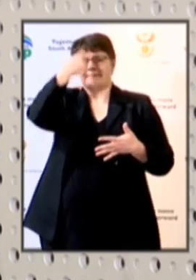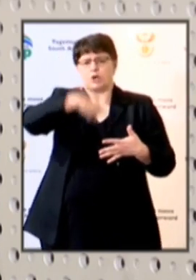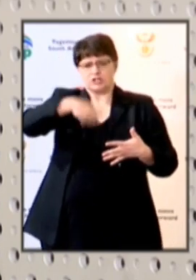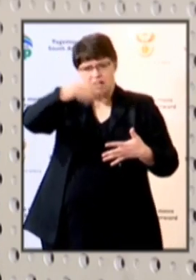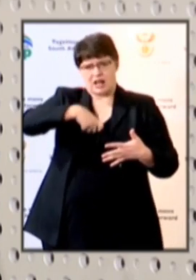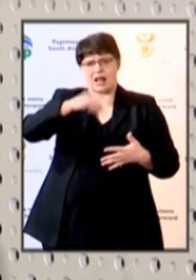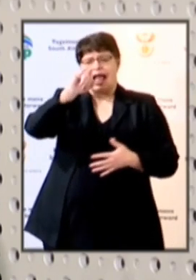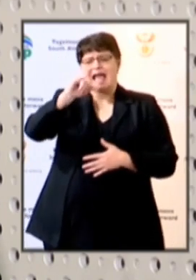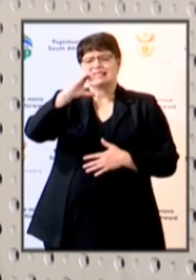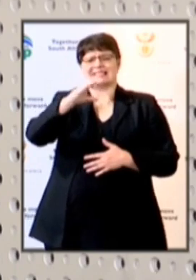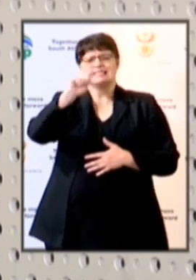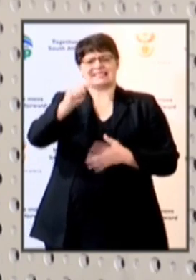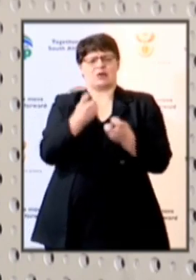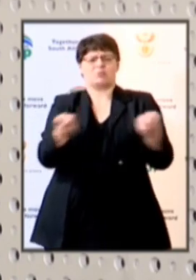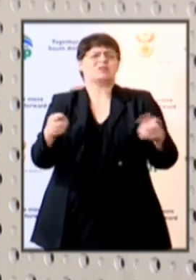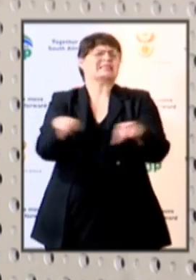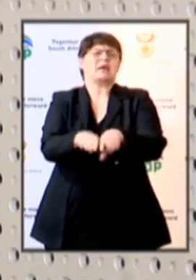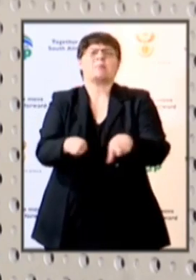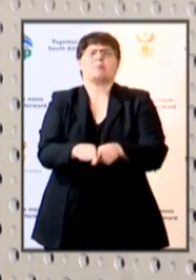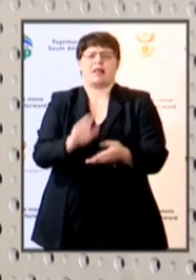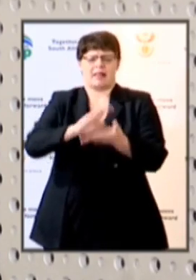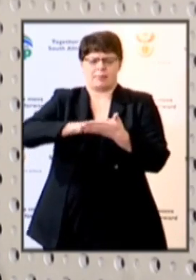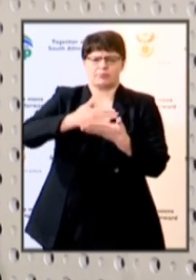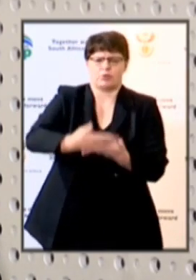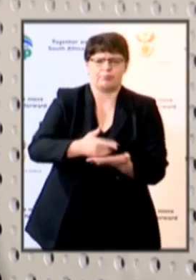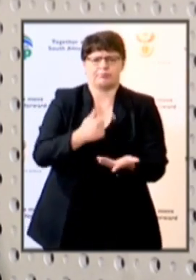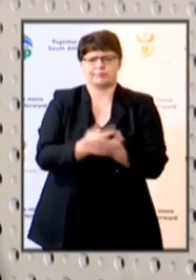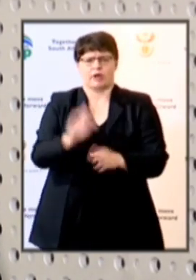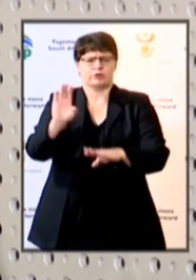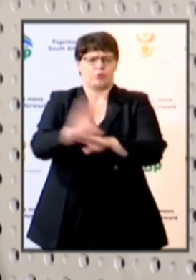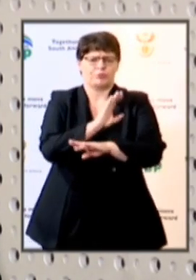ICT equipment. Those are things like computers and